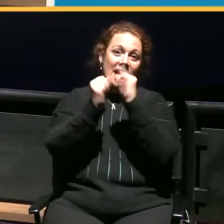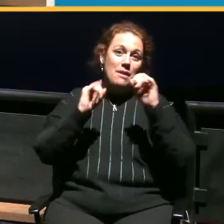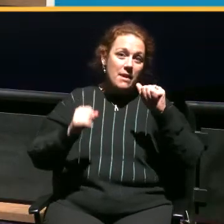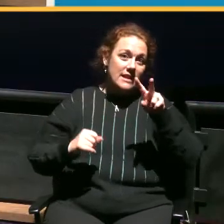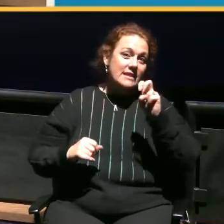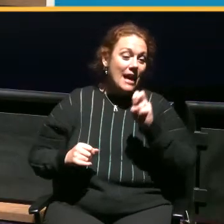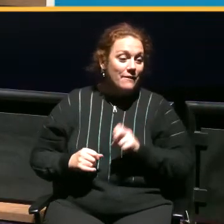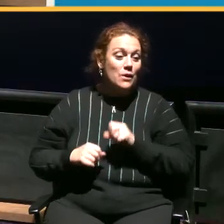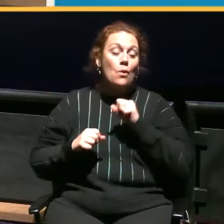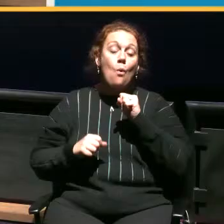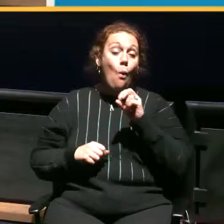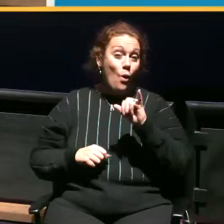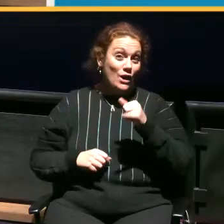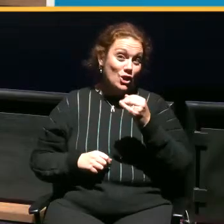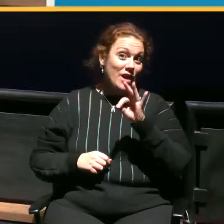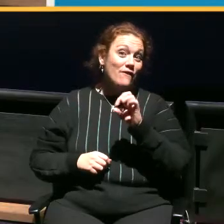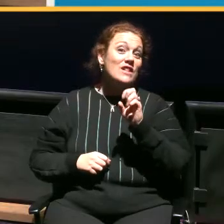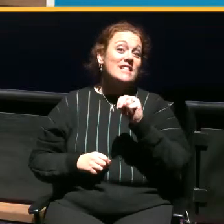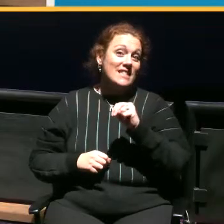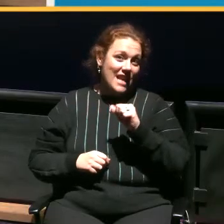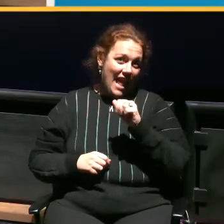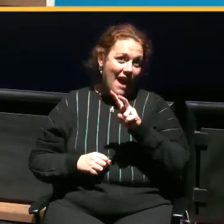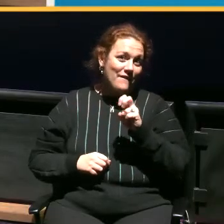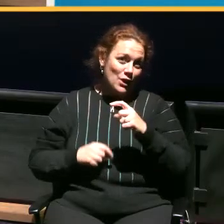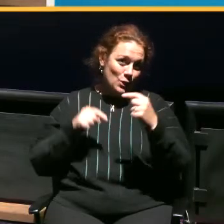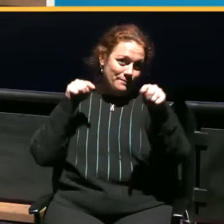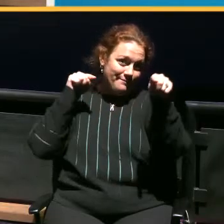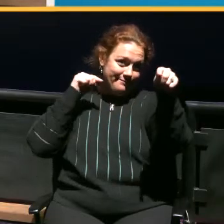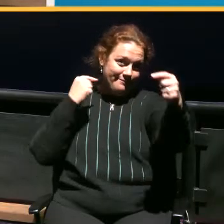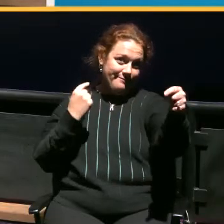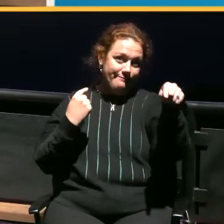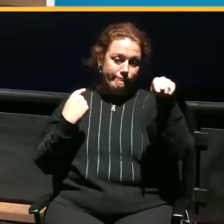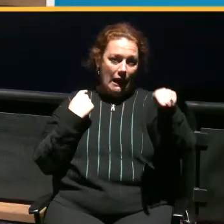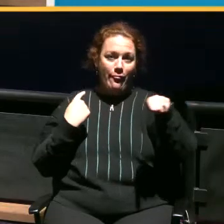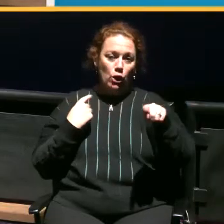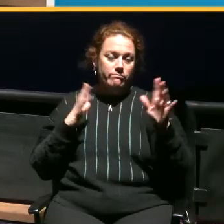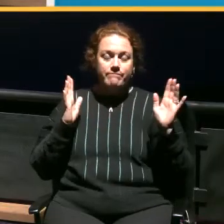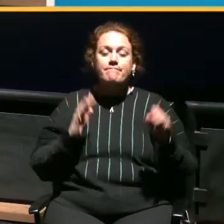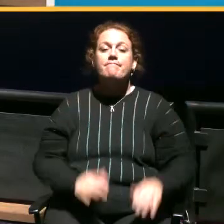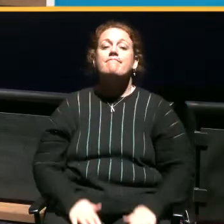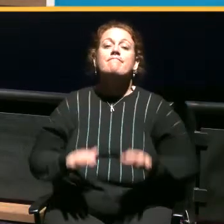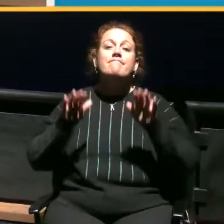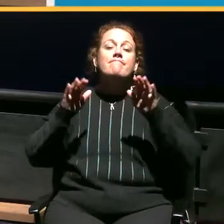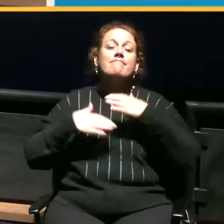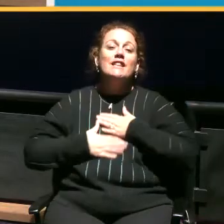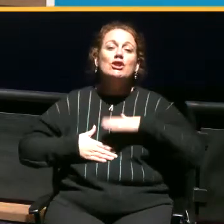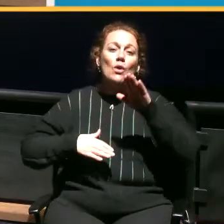Avenue or Jefferson Avenue towards the mall. Thank you so much for being with us tonight. Have a great evening.